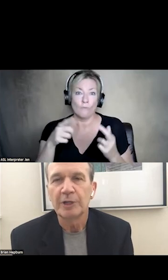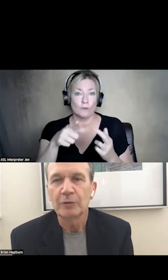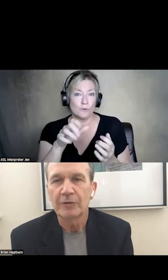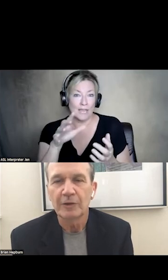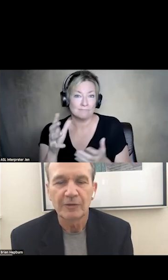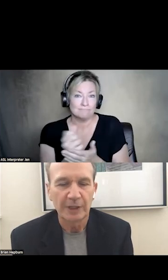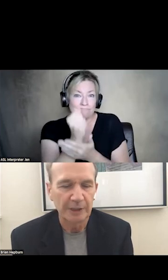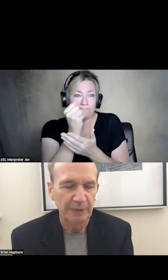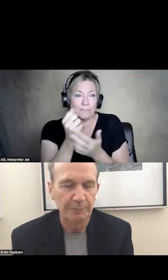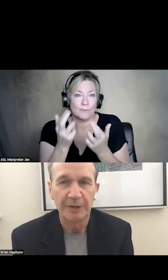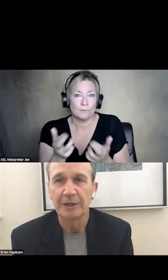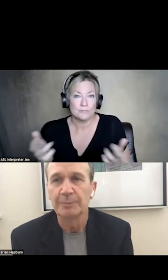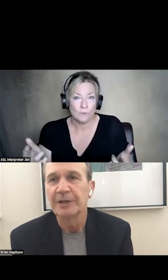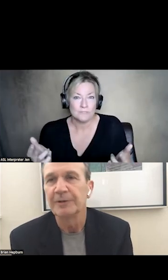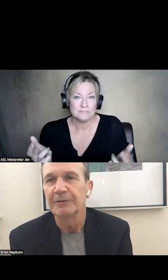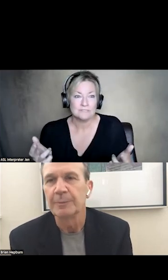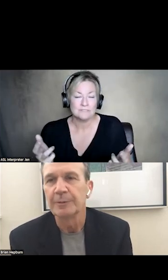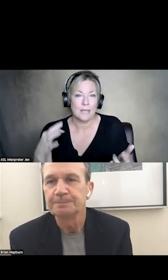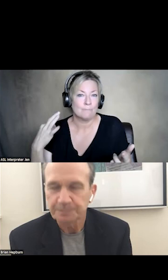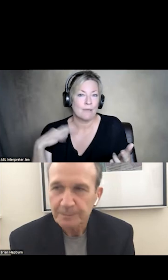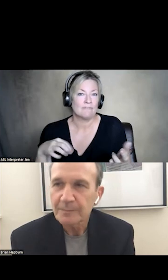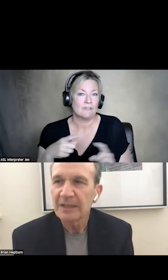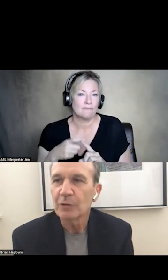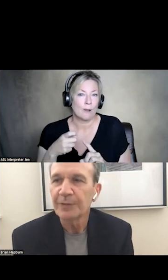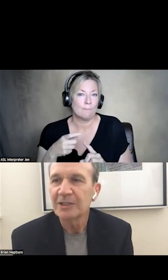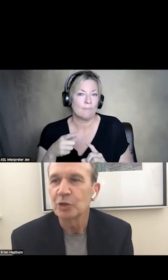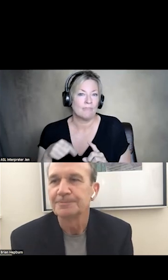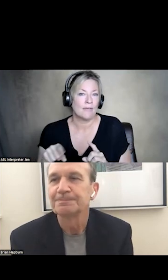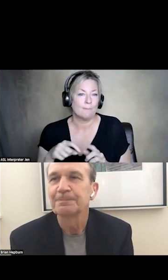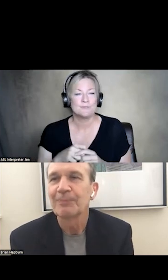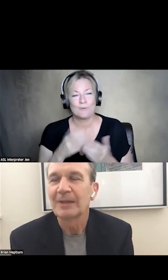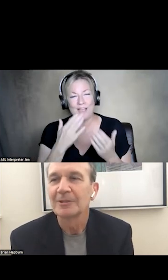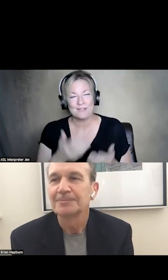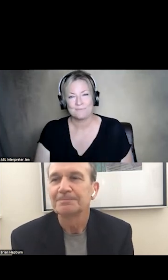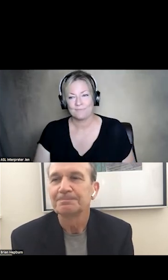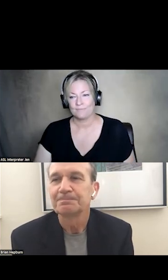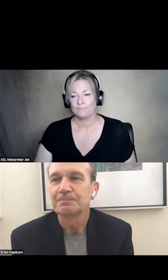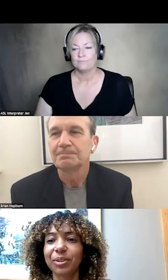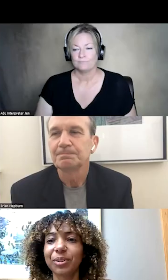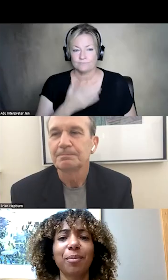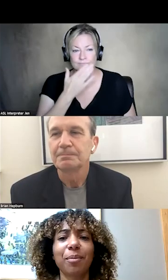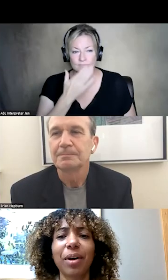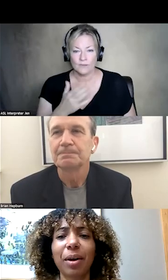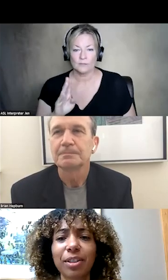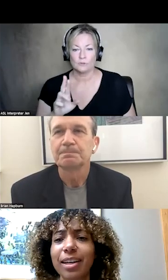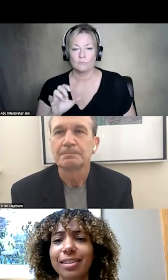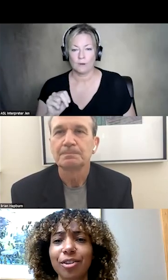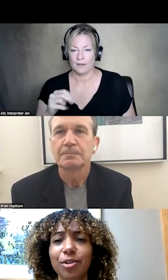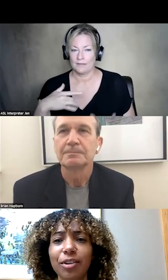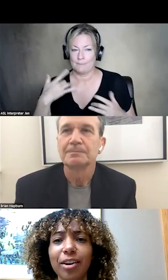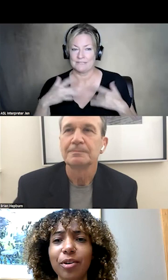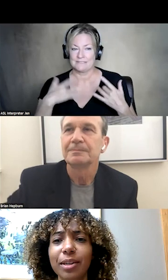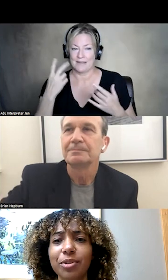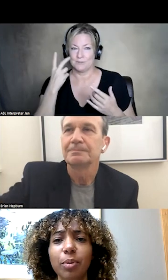of those resources and benefit from them. So thank you. Thanks so much, Brian. I'm excited to see